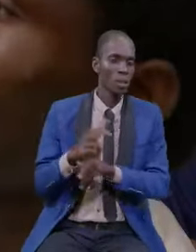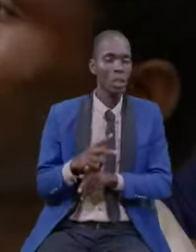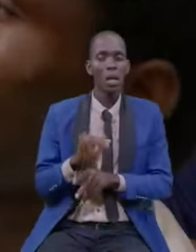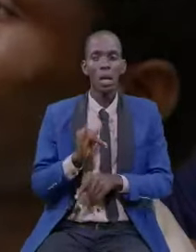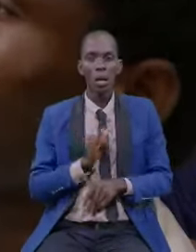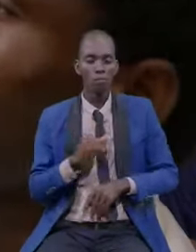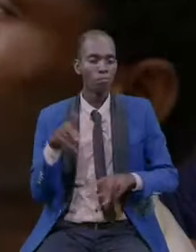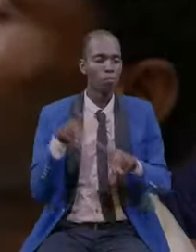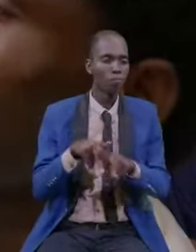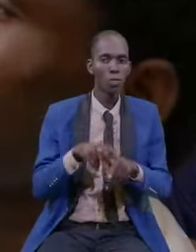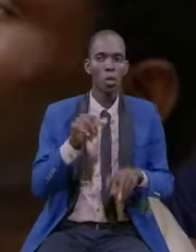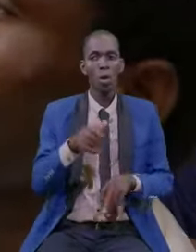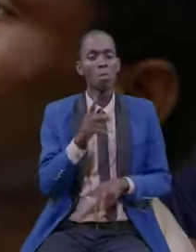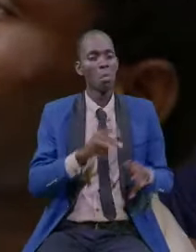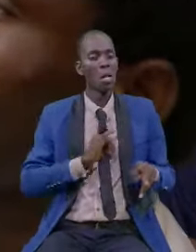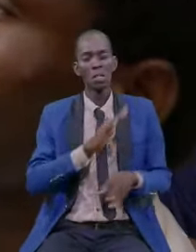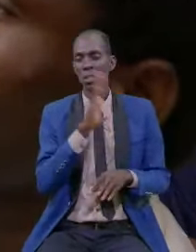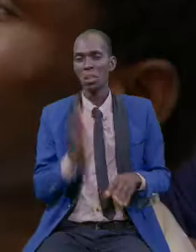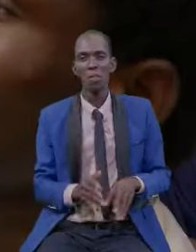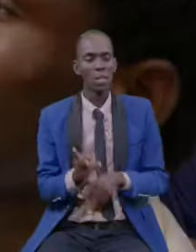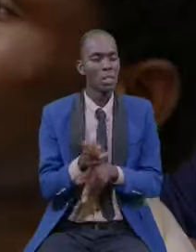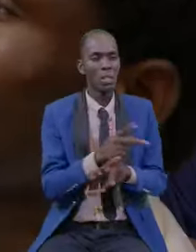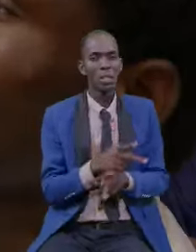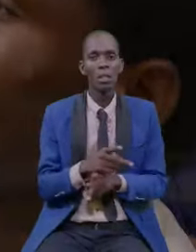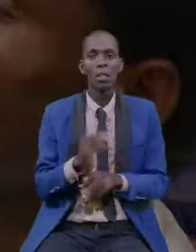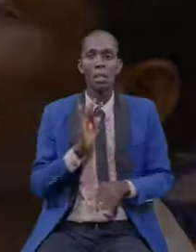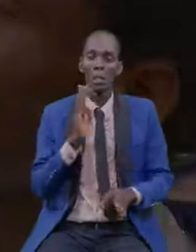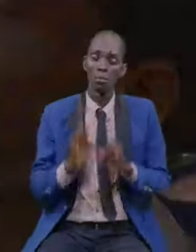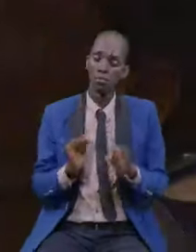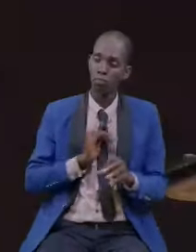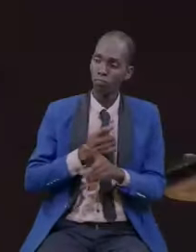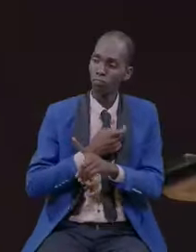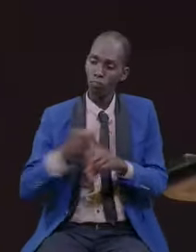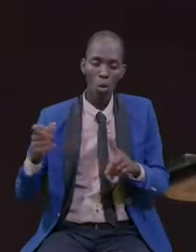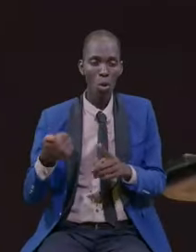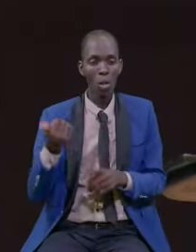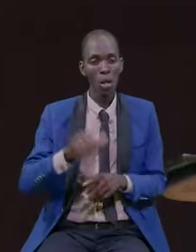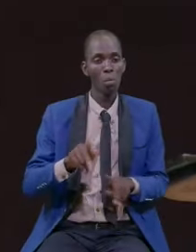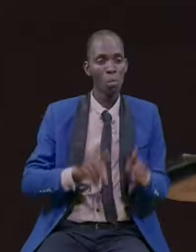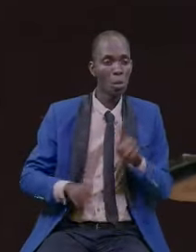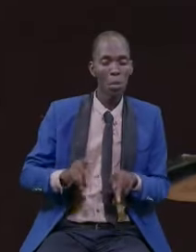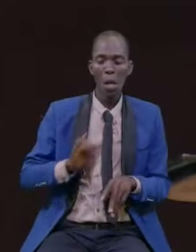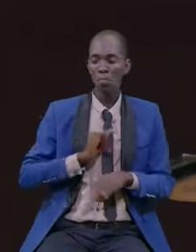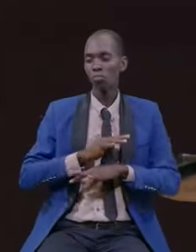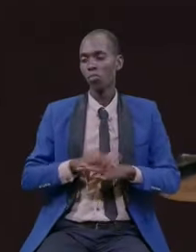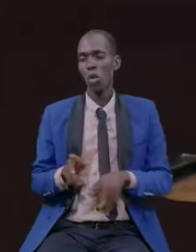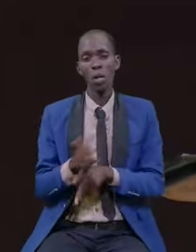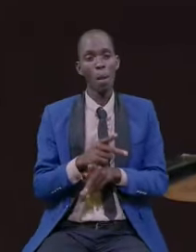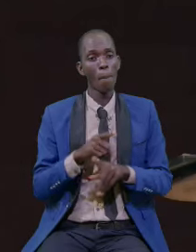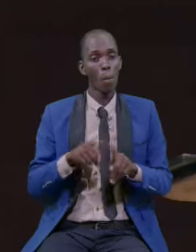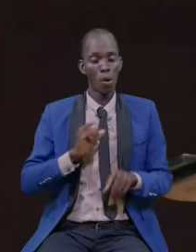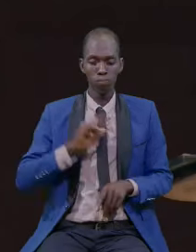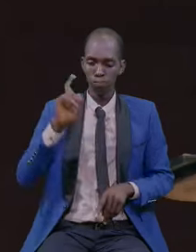people, might have to hurt and injure other people, but he must have his